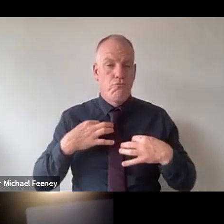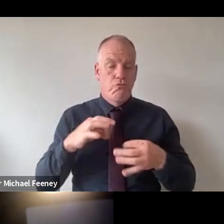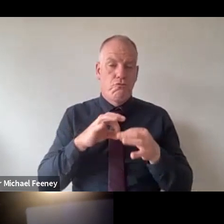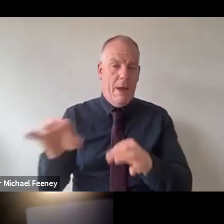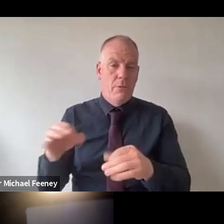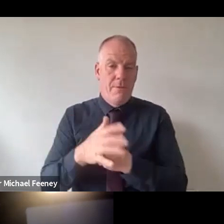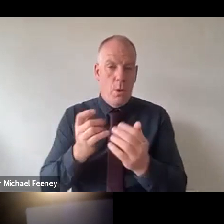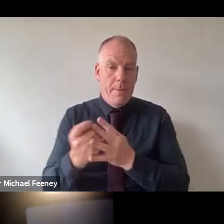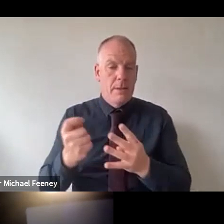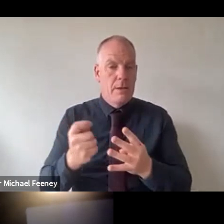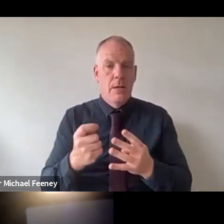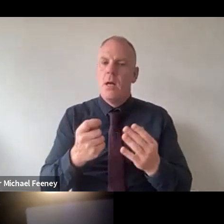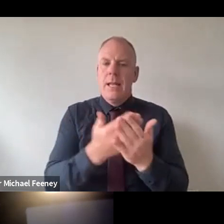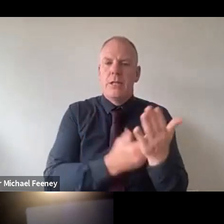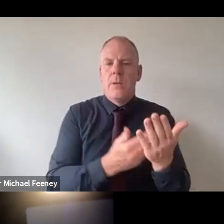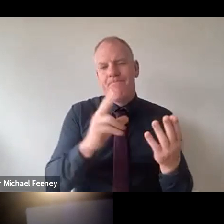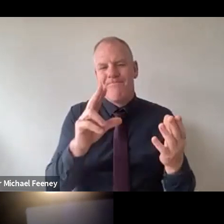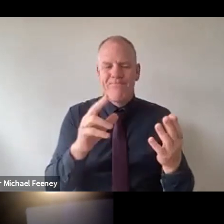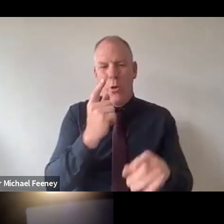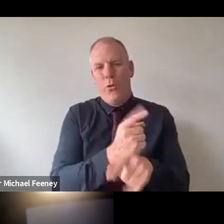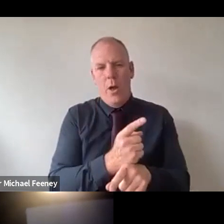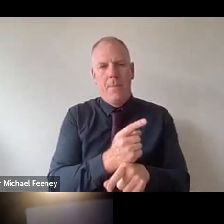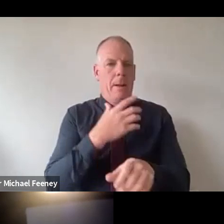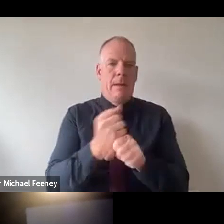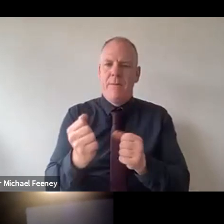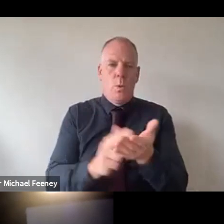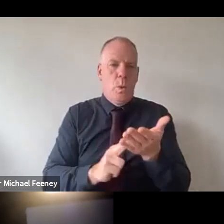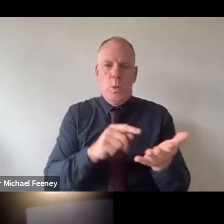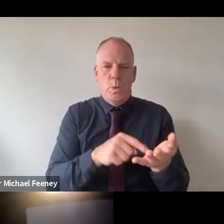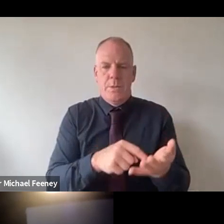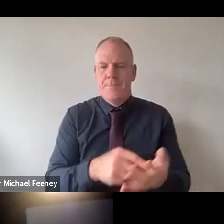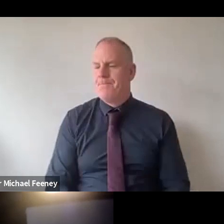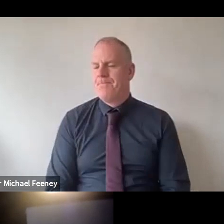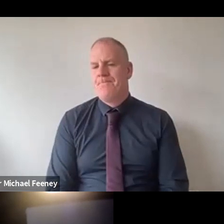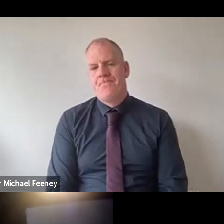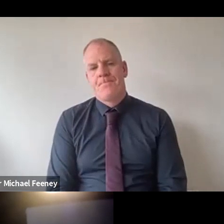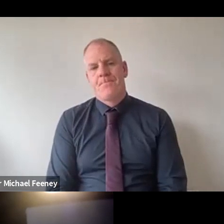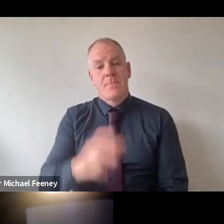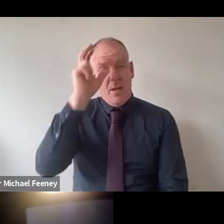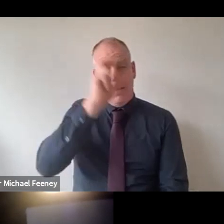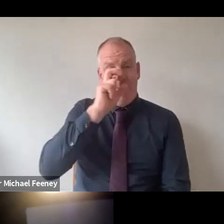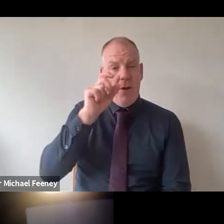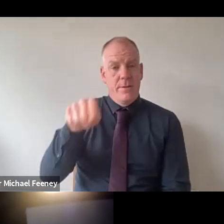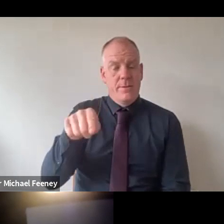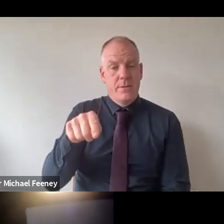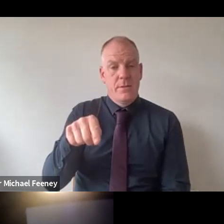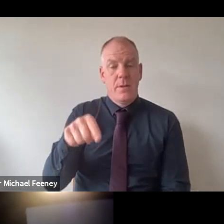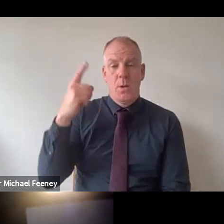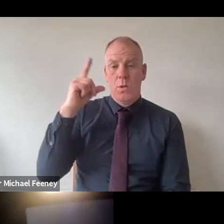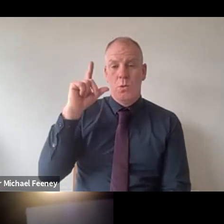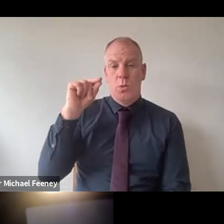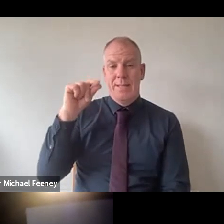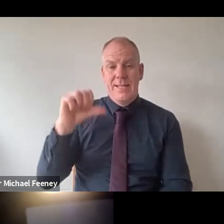of is in the legislation, but is never gets to be used. In France, we saw in